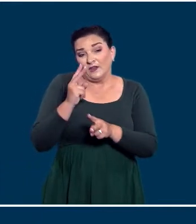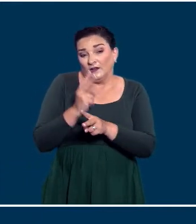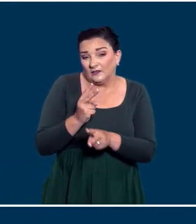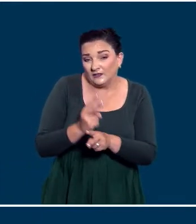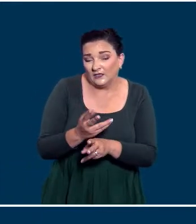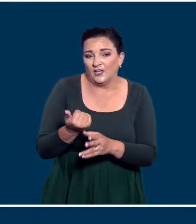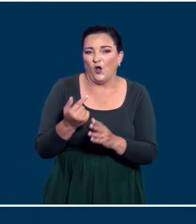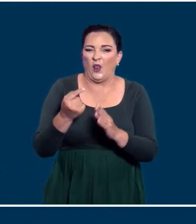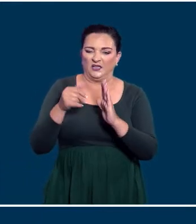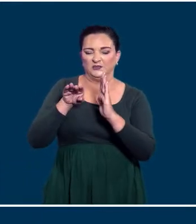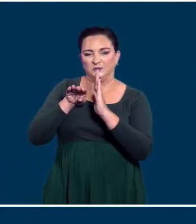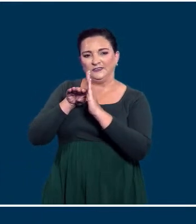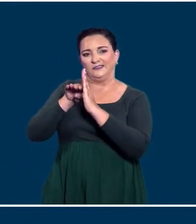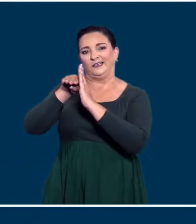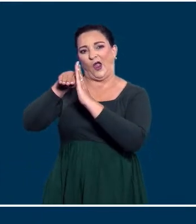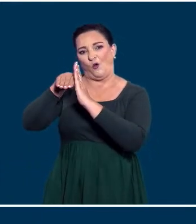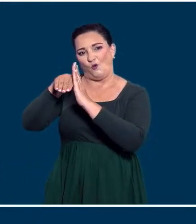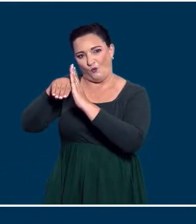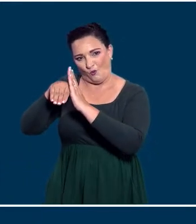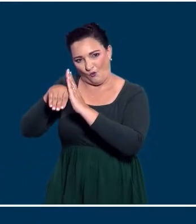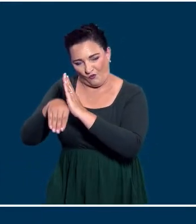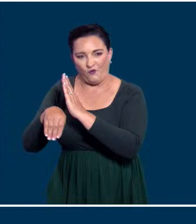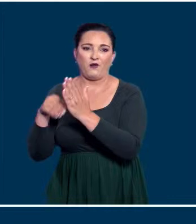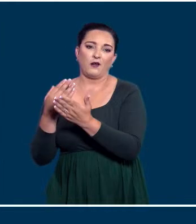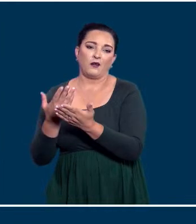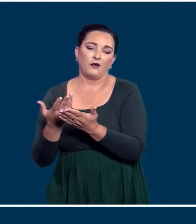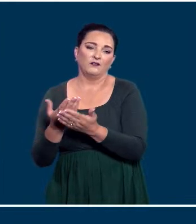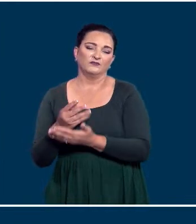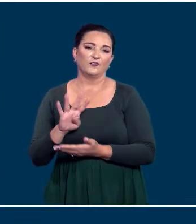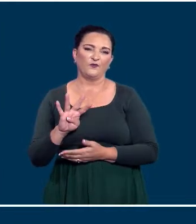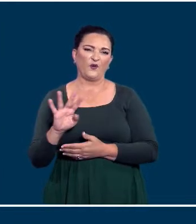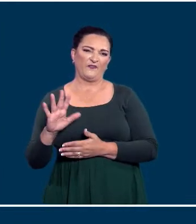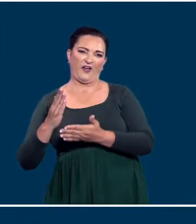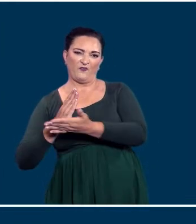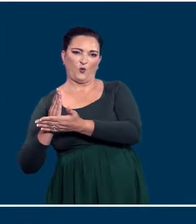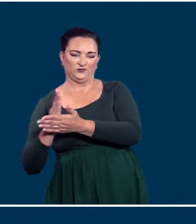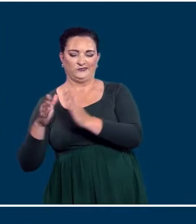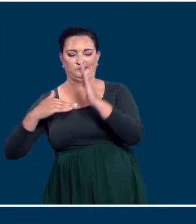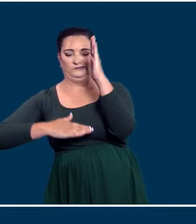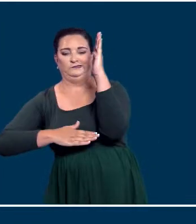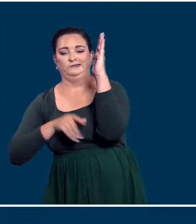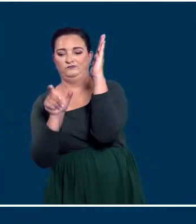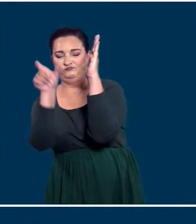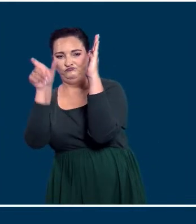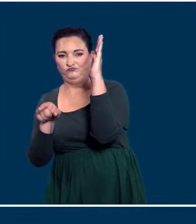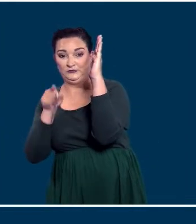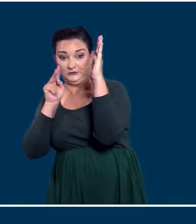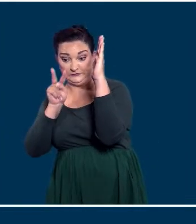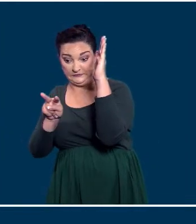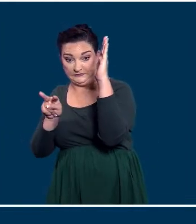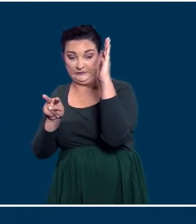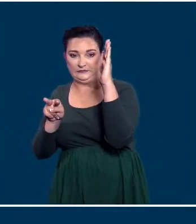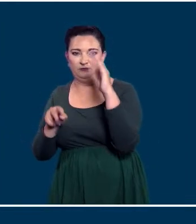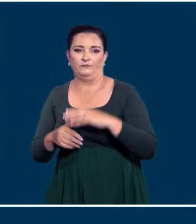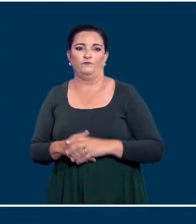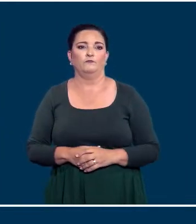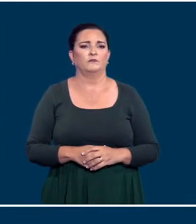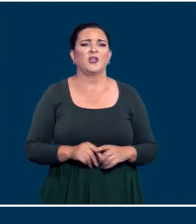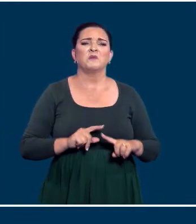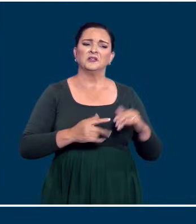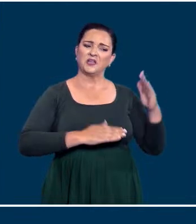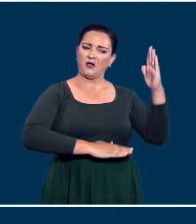coming down and moving back down to 4.5%. So inflation is seen bottoming out this